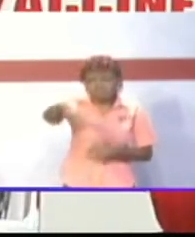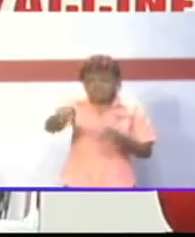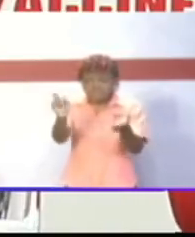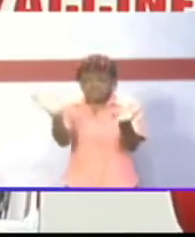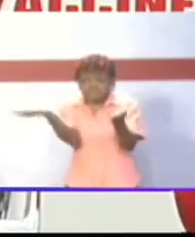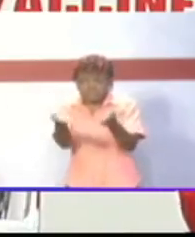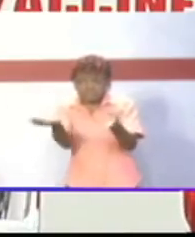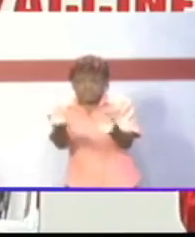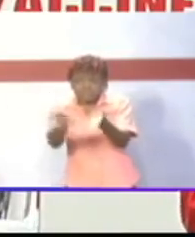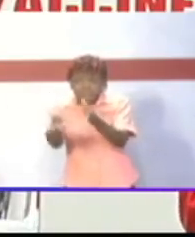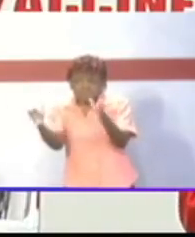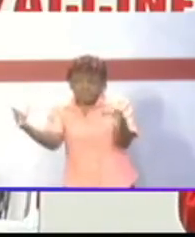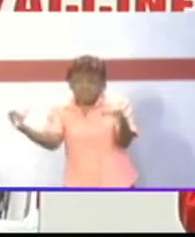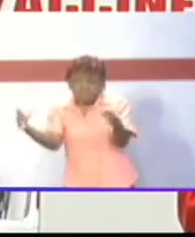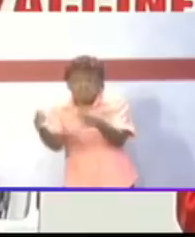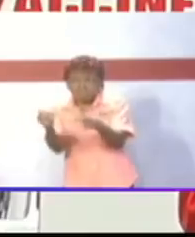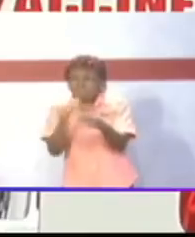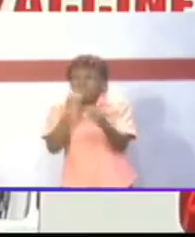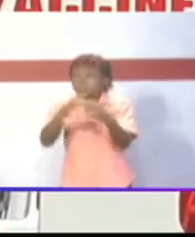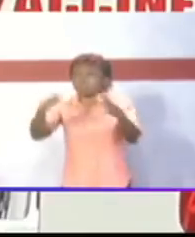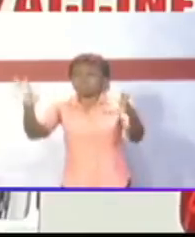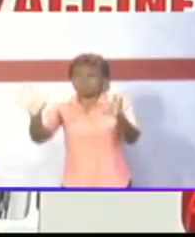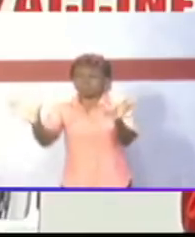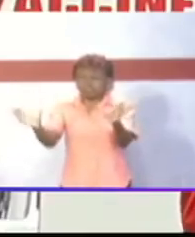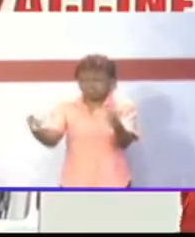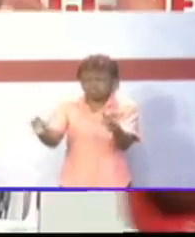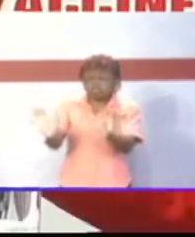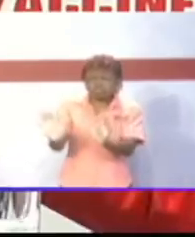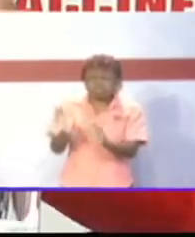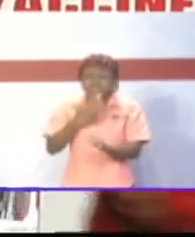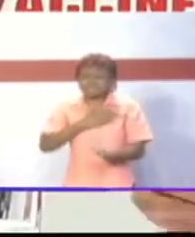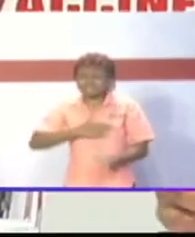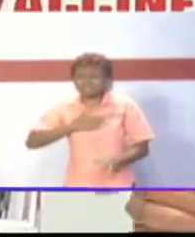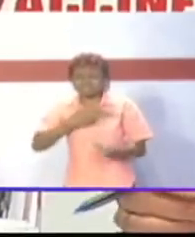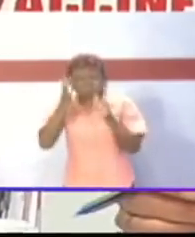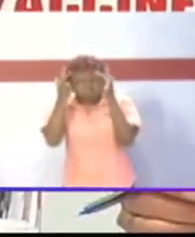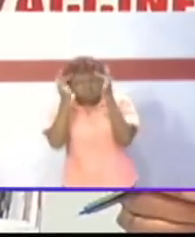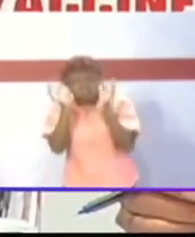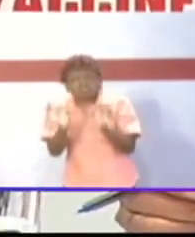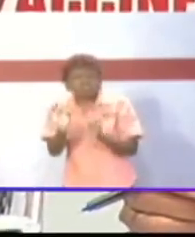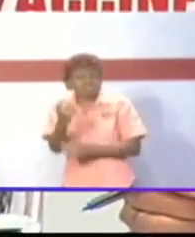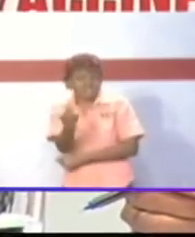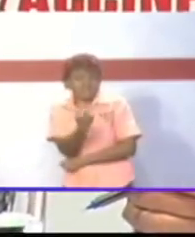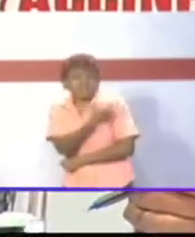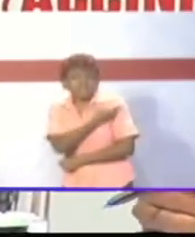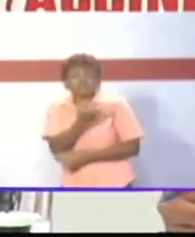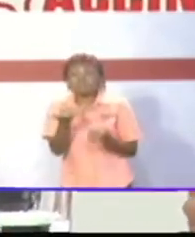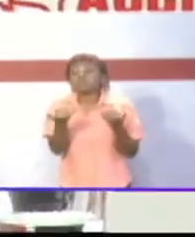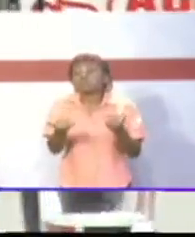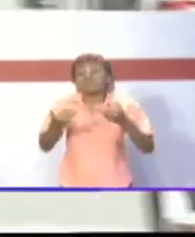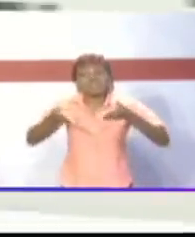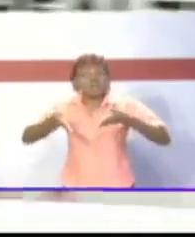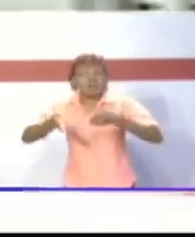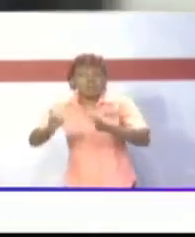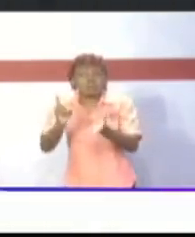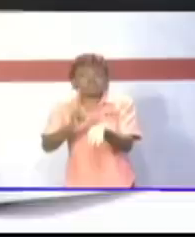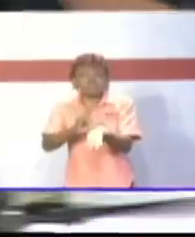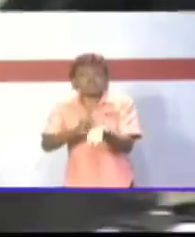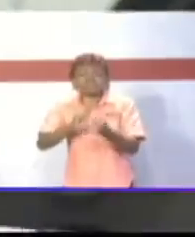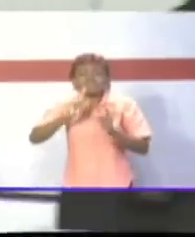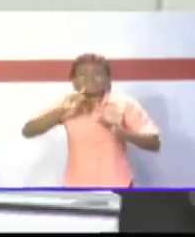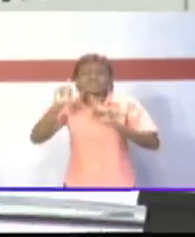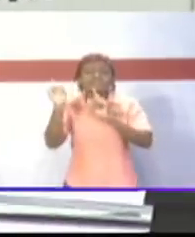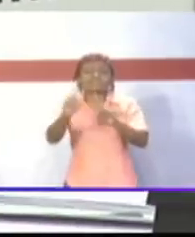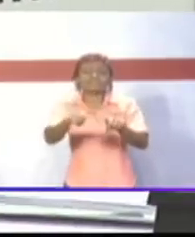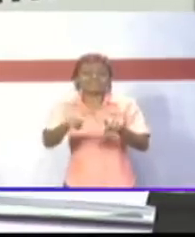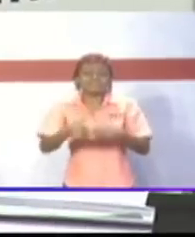the correct decision to be vaccinated. Thank you, Paula, and I'll put you on to Dr. Richards to answer the other question. Thank you, Minister, and thank you